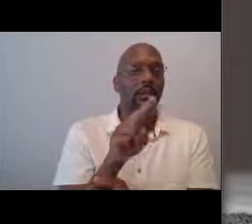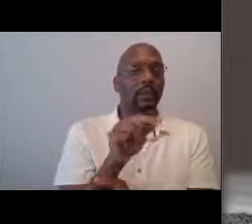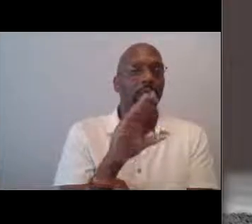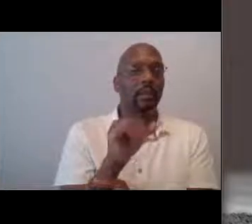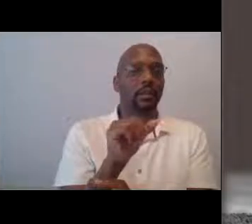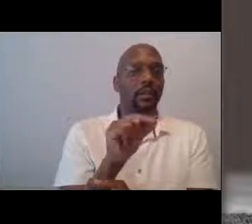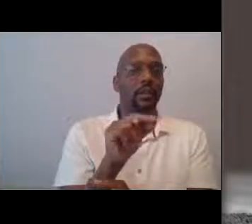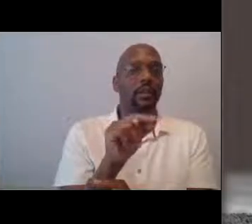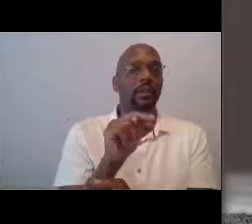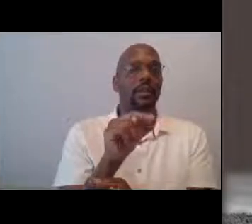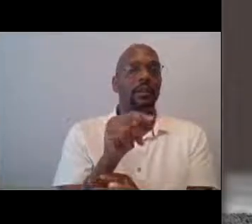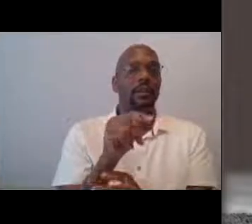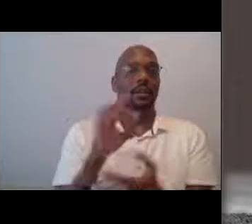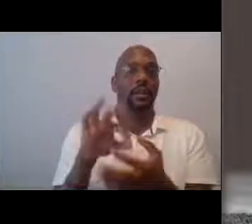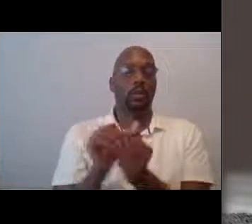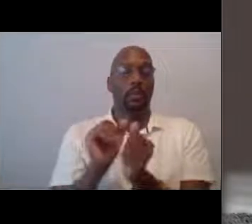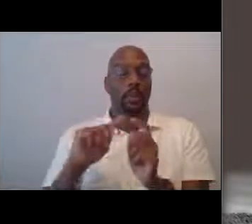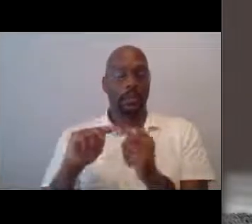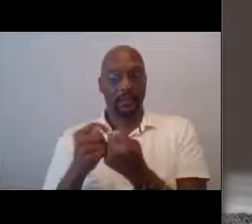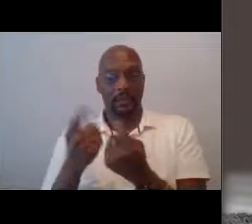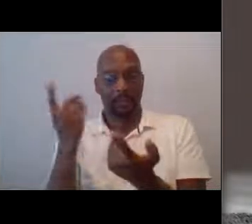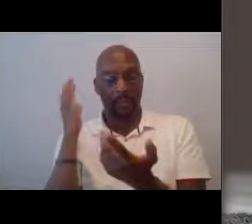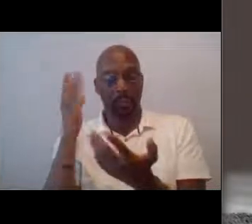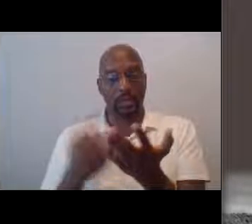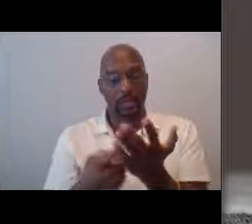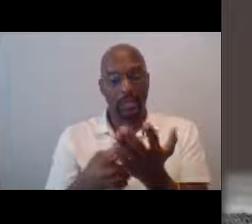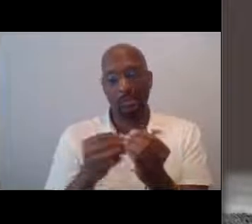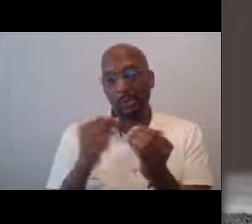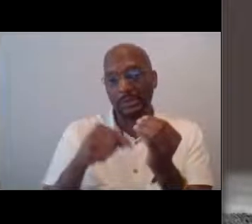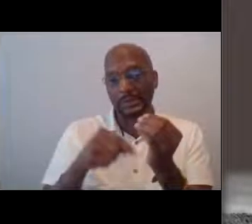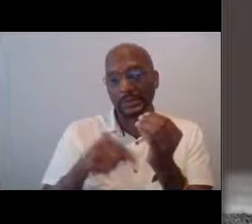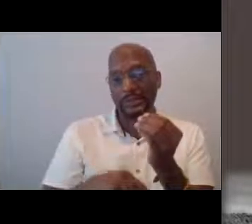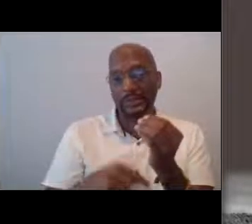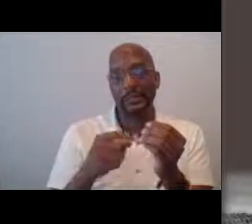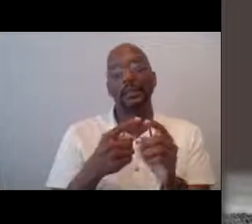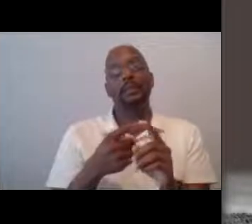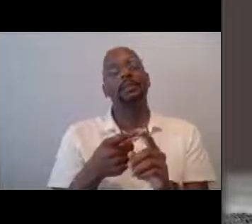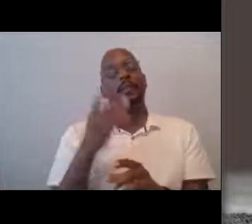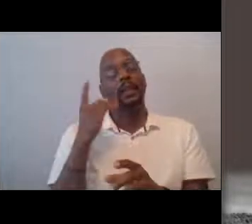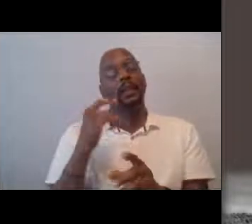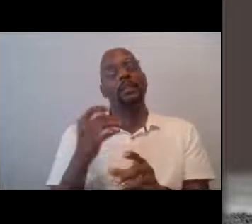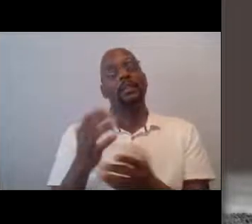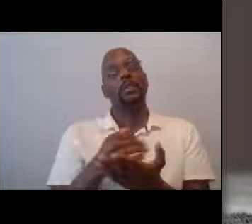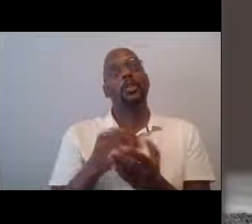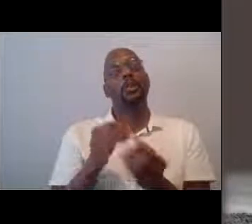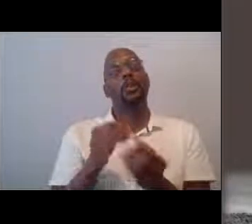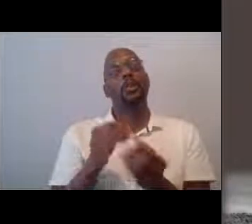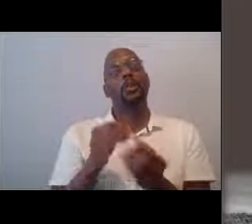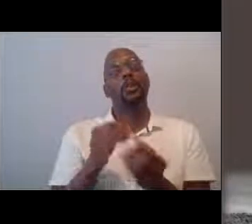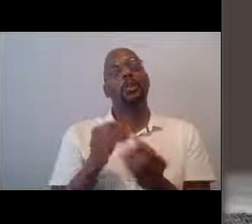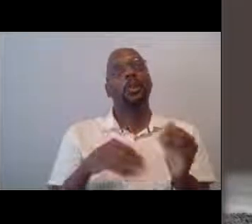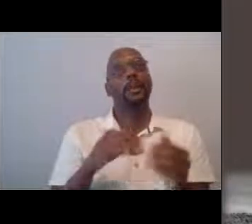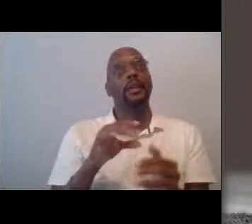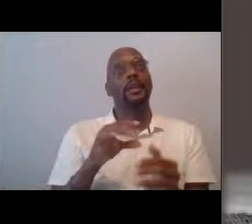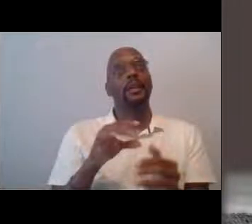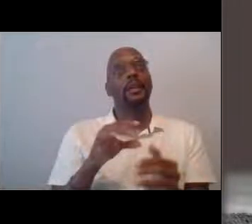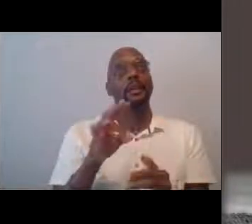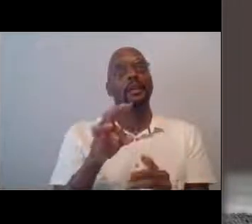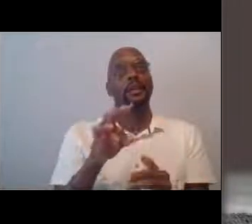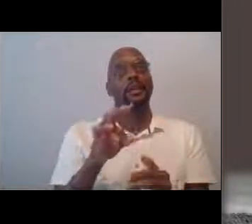going into more details later, but essentially California received over $680 million this